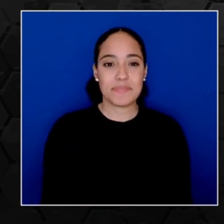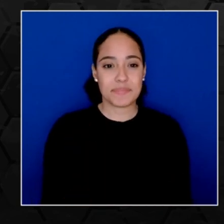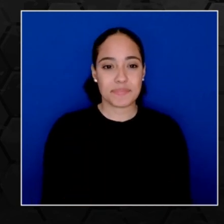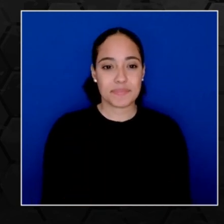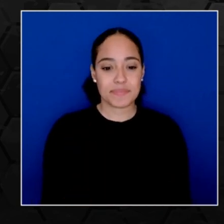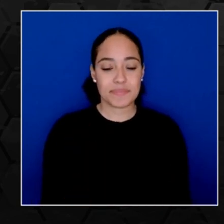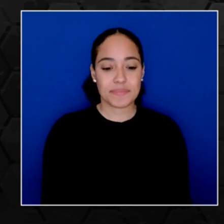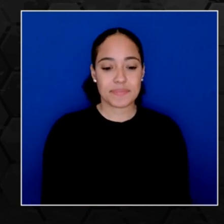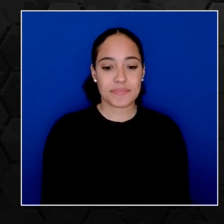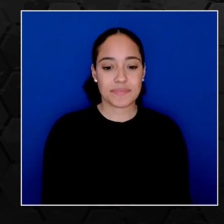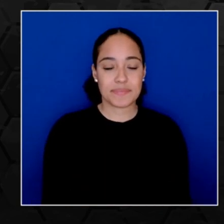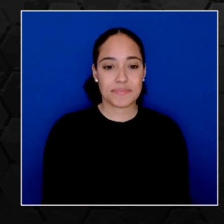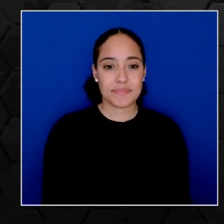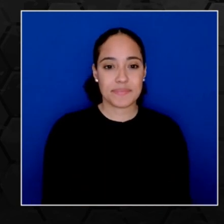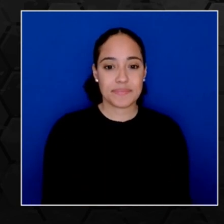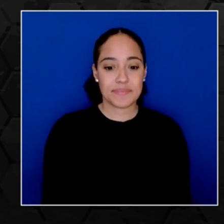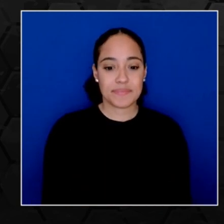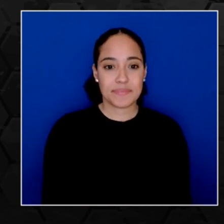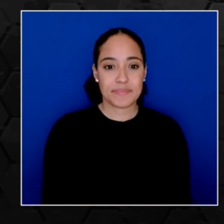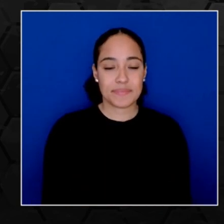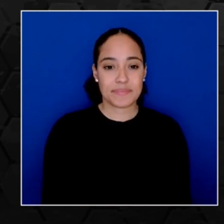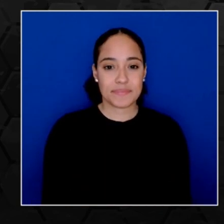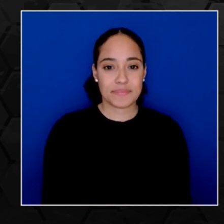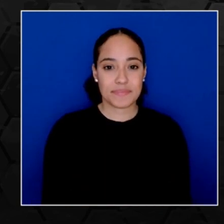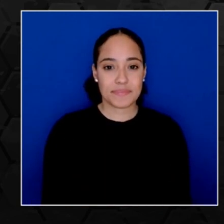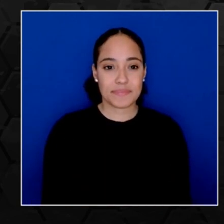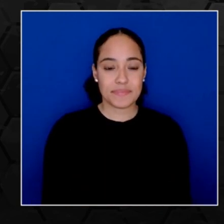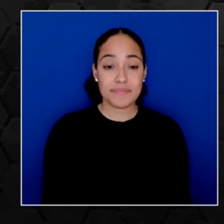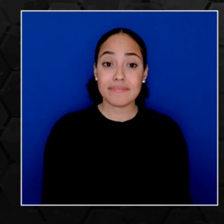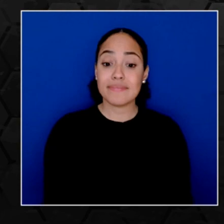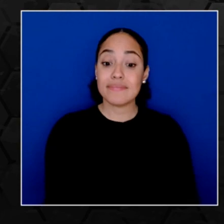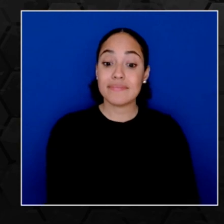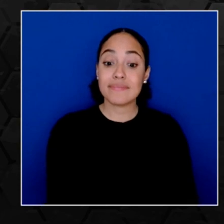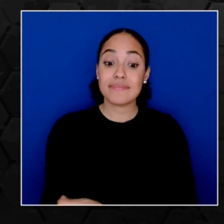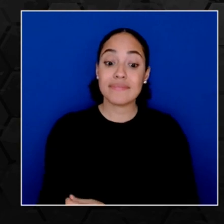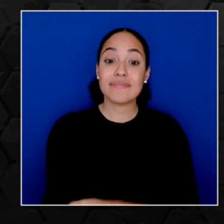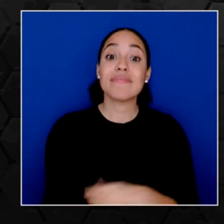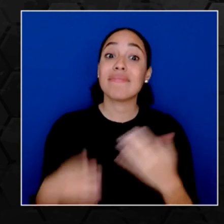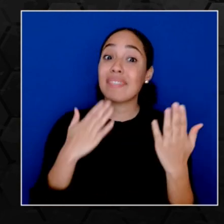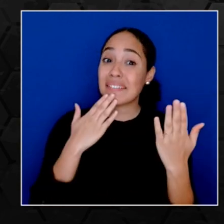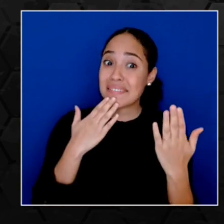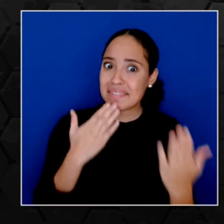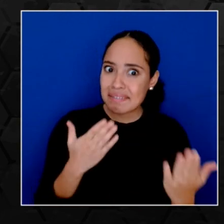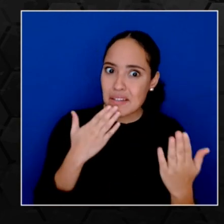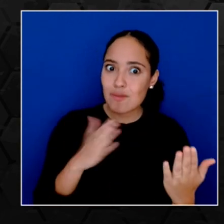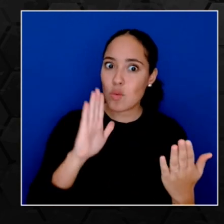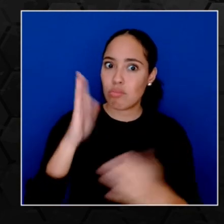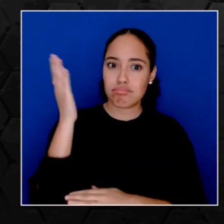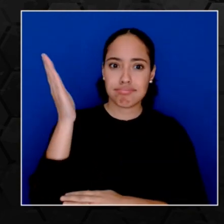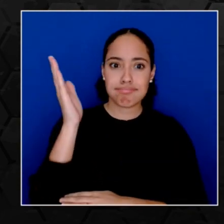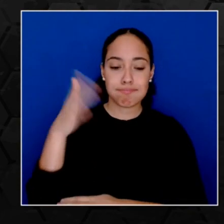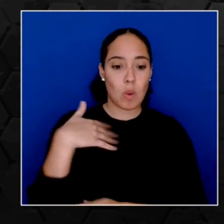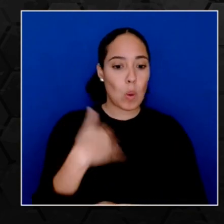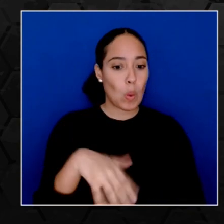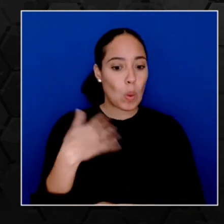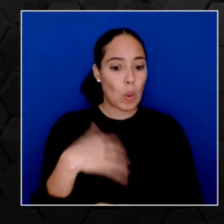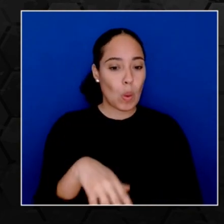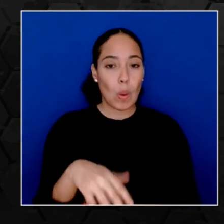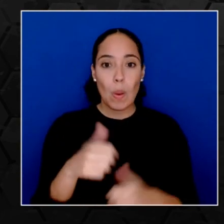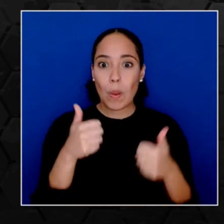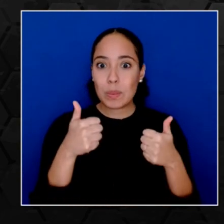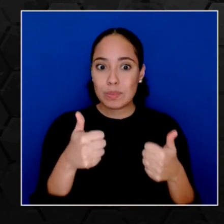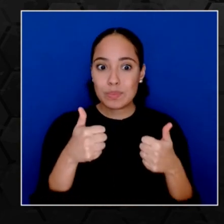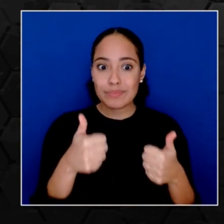Thank you so much for the session, Kaushik. That was amazing. That was very informative as well. I learned a